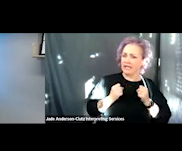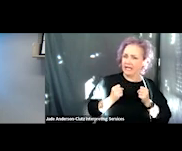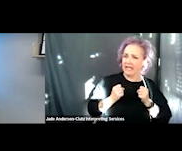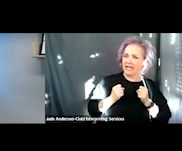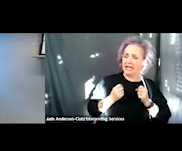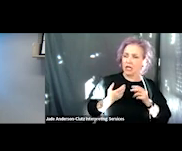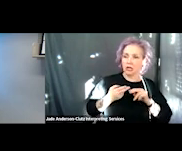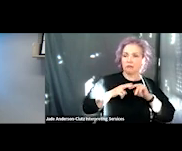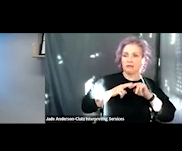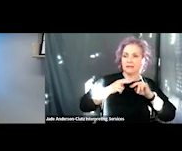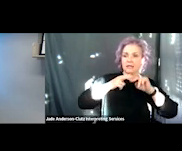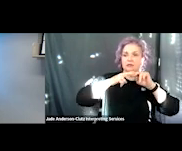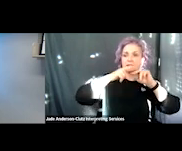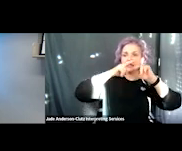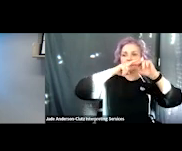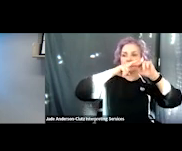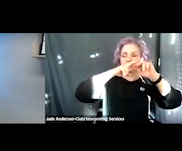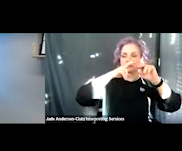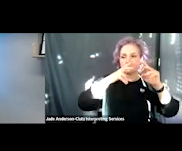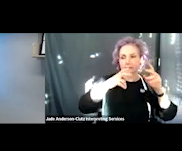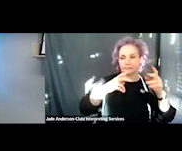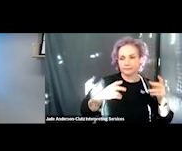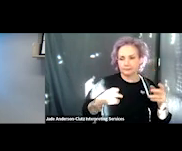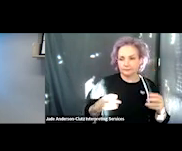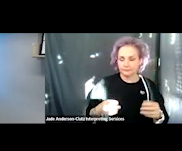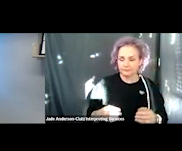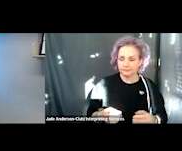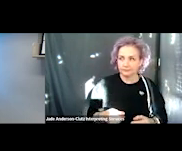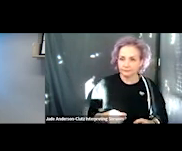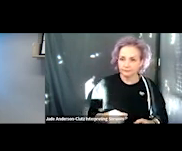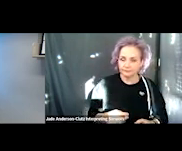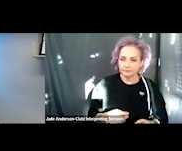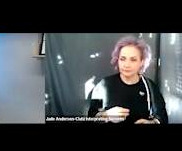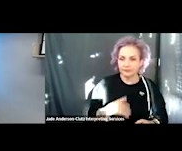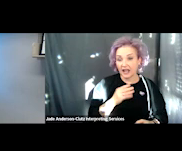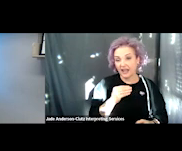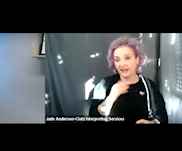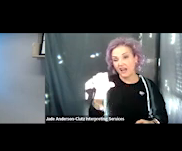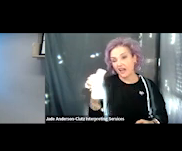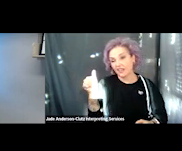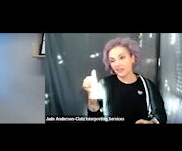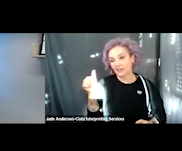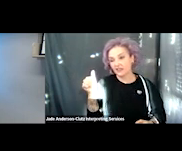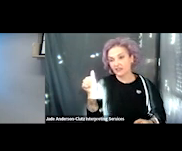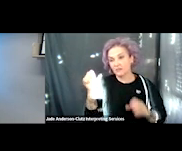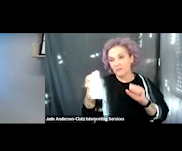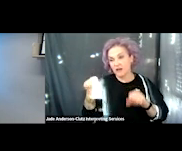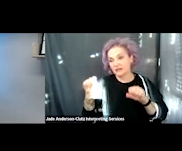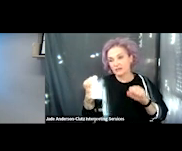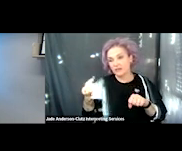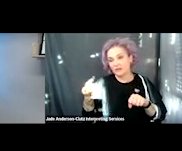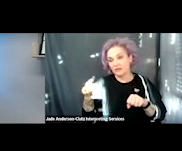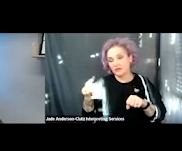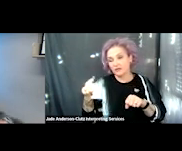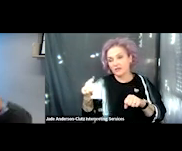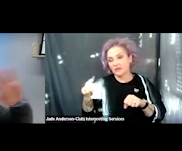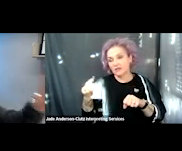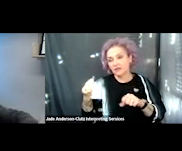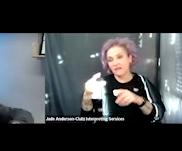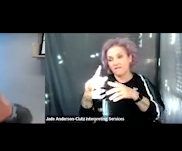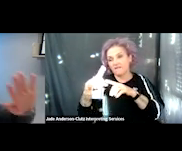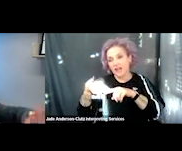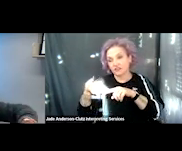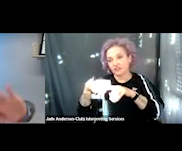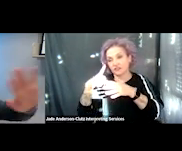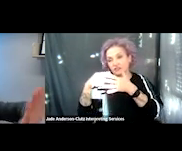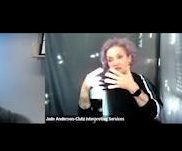happens. And on the other side, you can also see how these other factors then promote resilience. So, all of